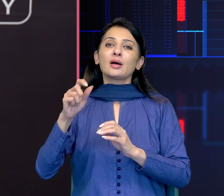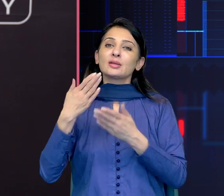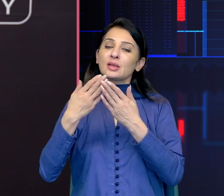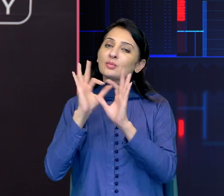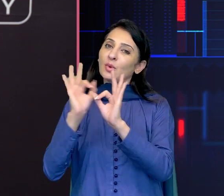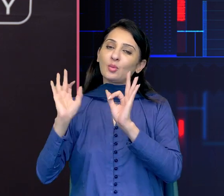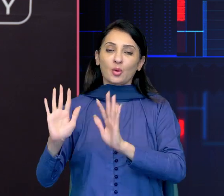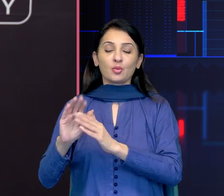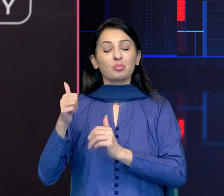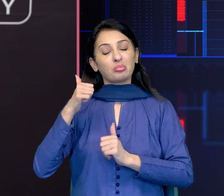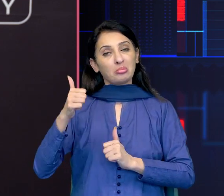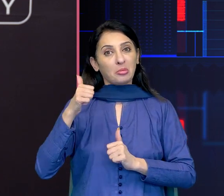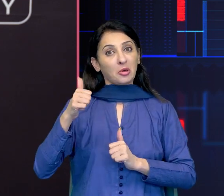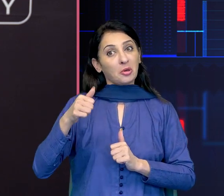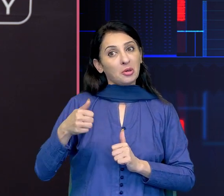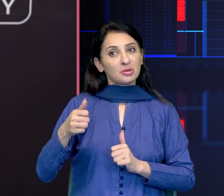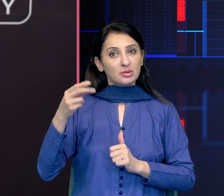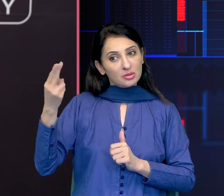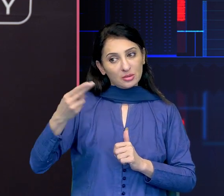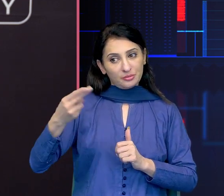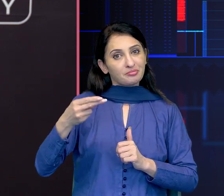bright artist,